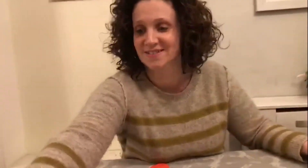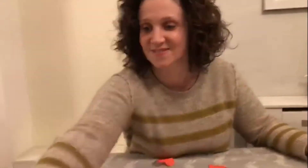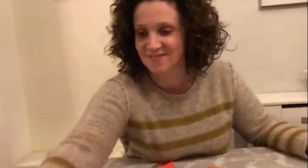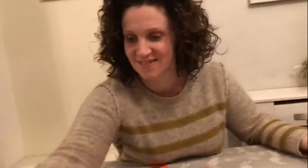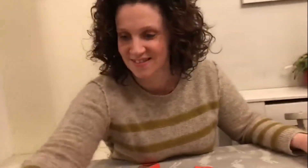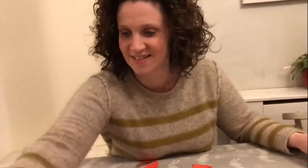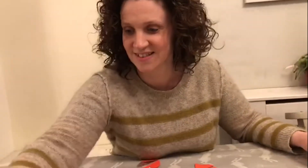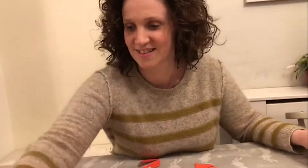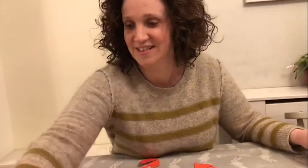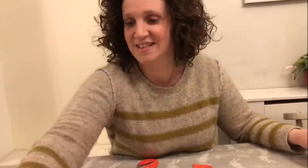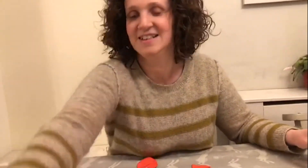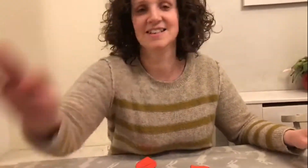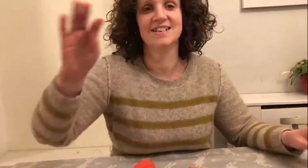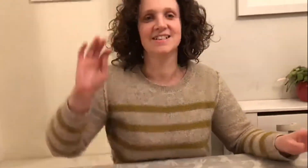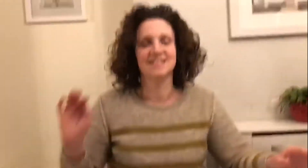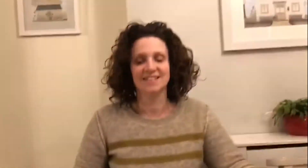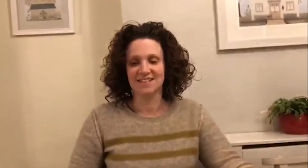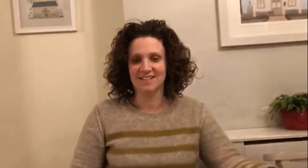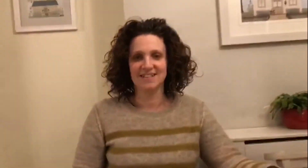time.